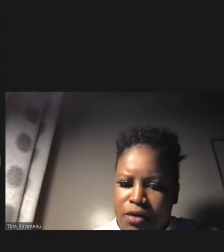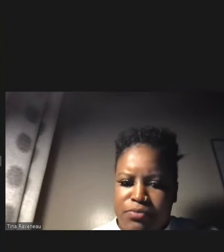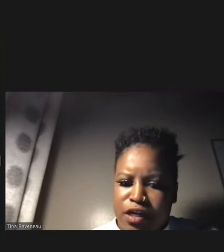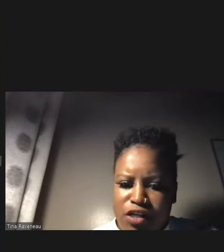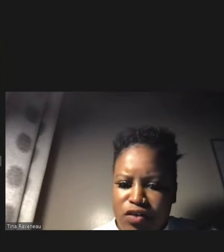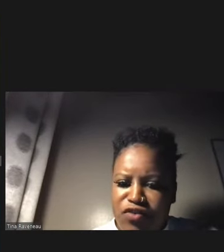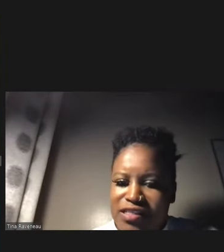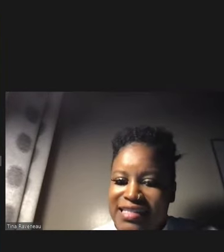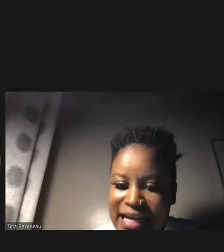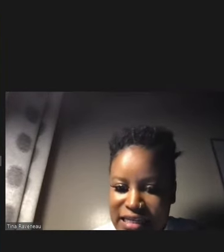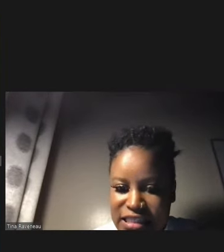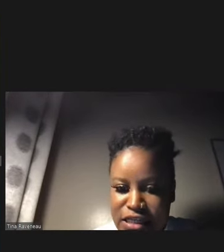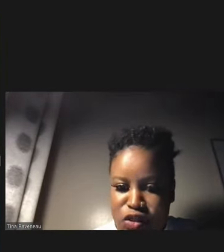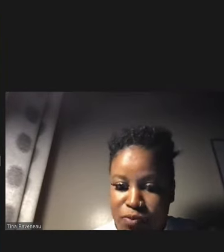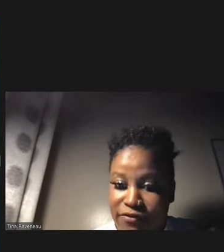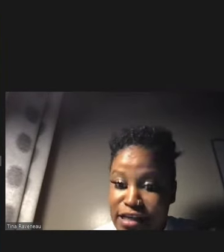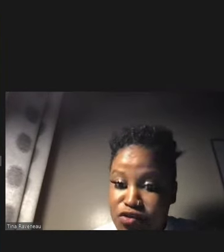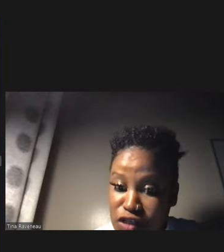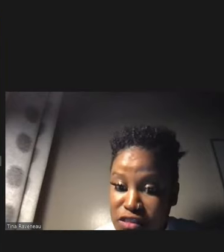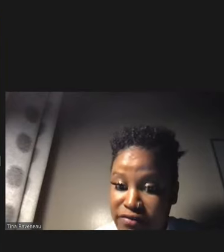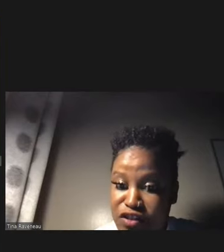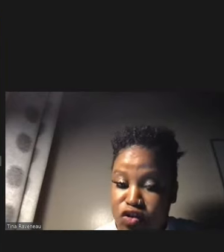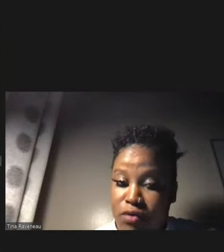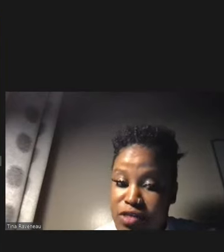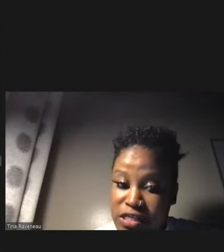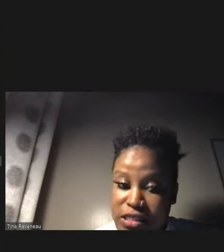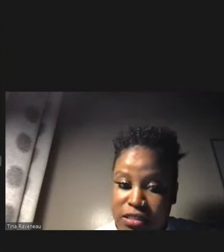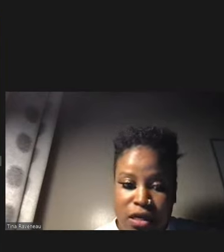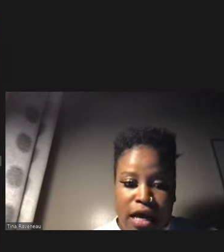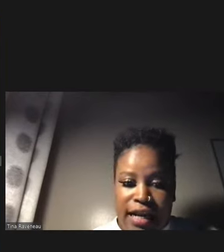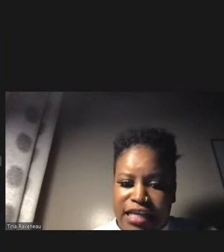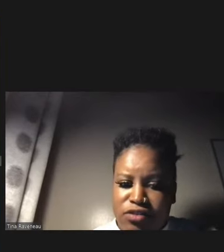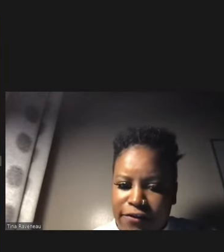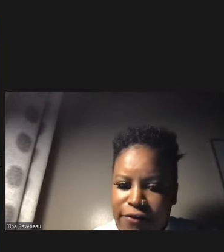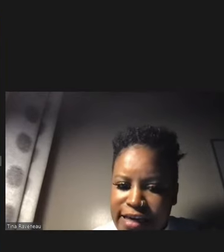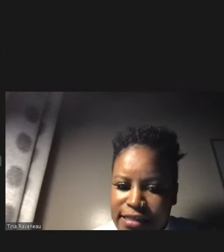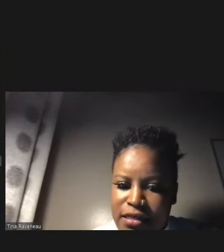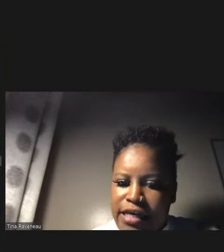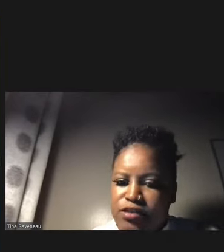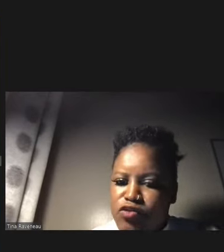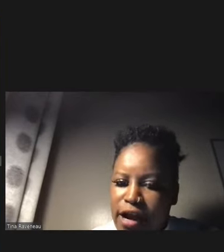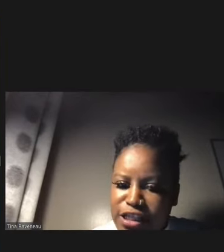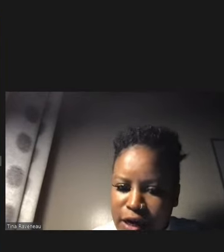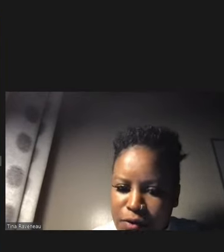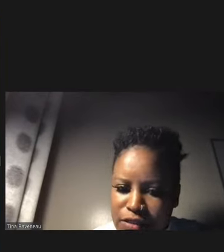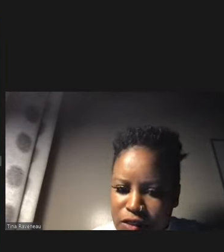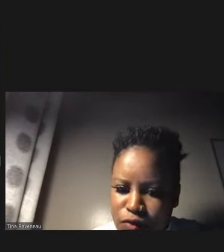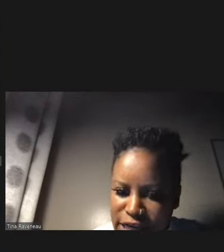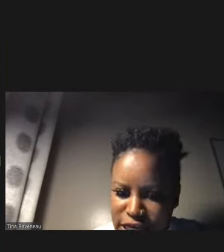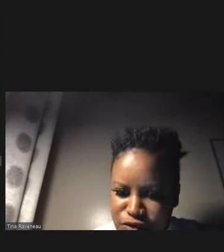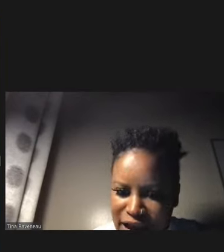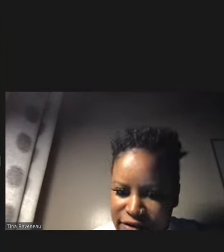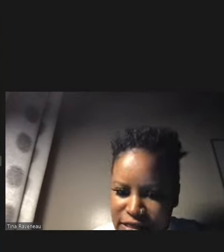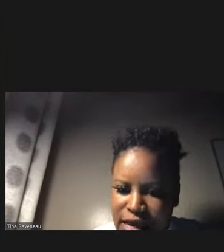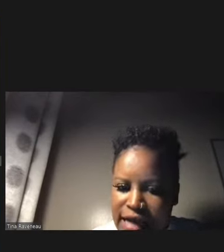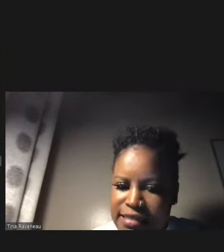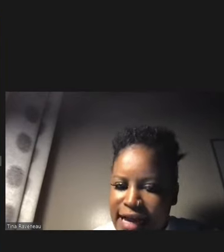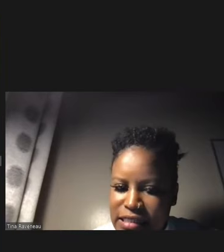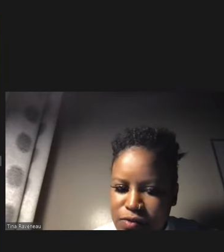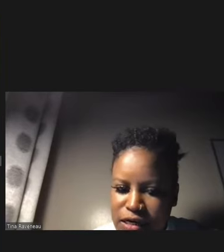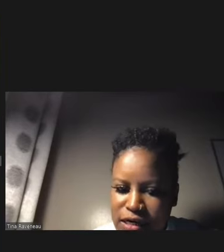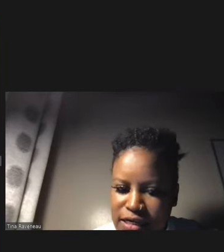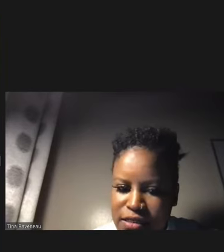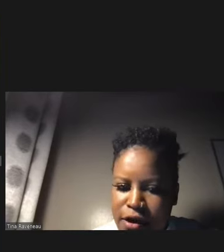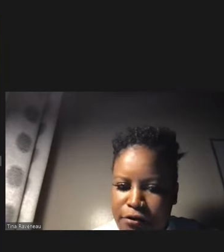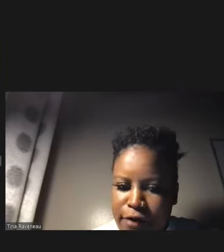workers because of your negligence to provide good service to communities. Let's not forget, it was rideshare drivers and